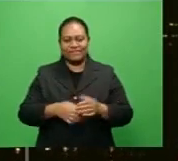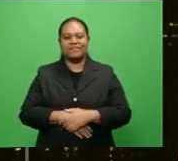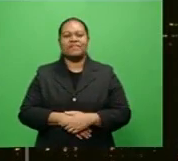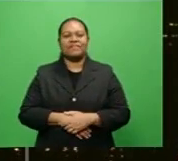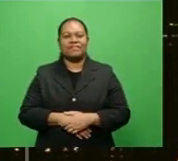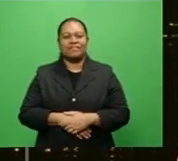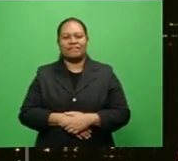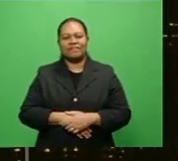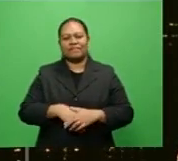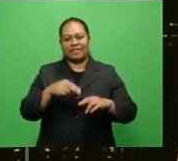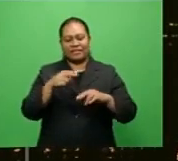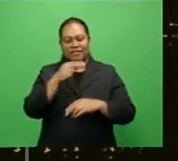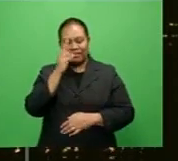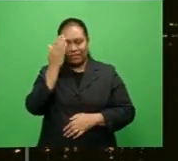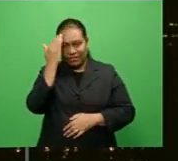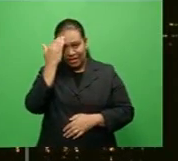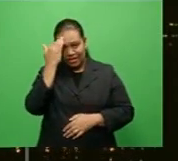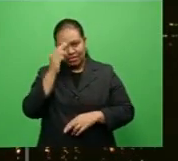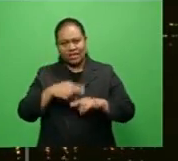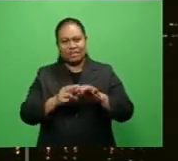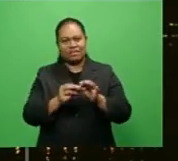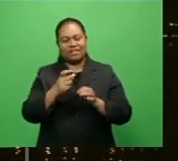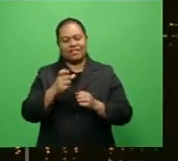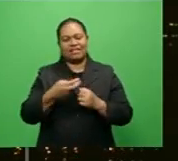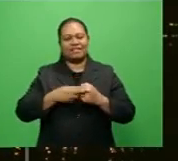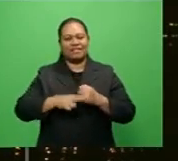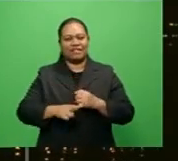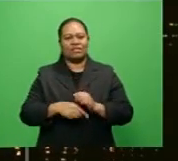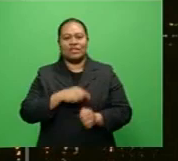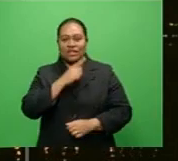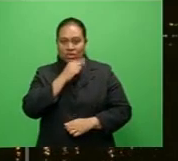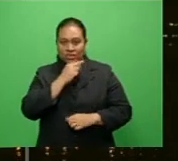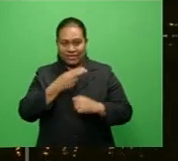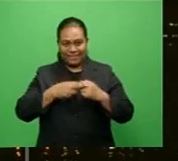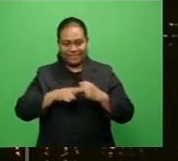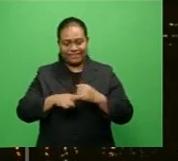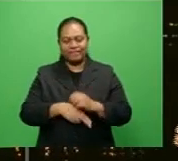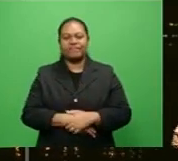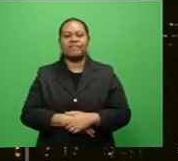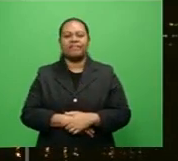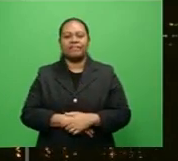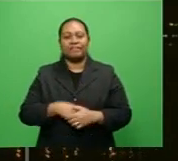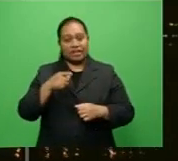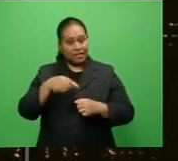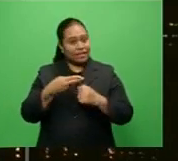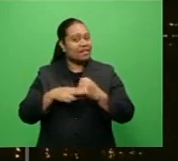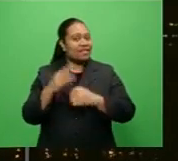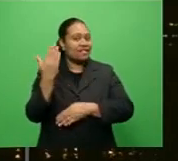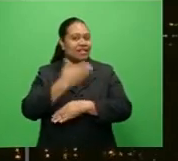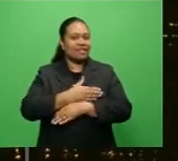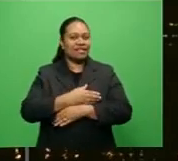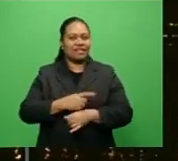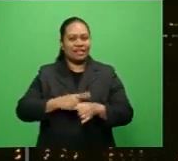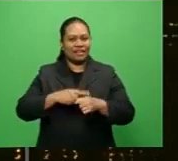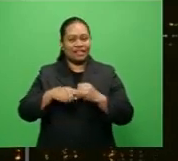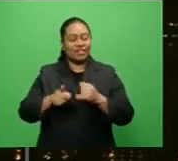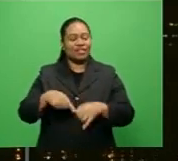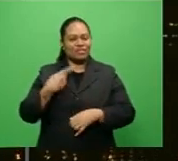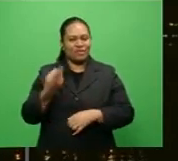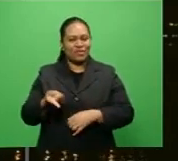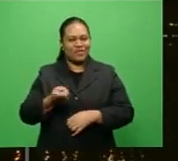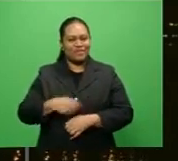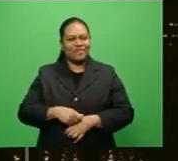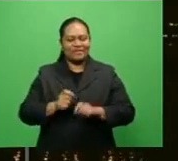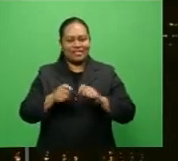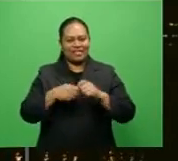fbcnews@fbc.com.fj, our Facebook page FBC News, and our Twitter page at FBC_news. That's your news for tonight. Until tomorrow, from